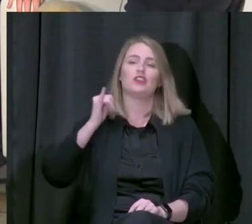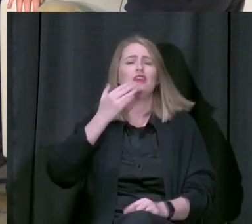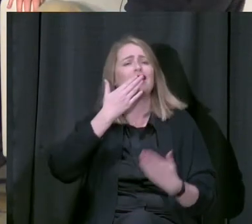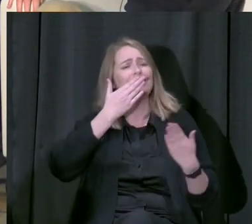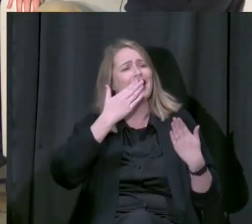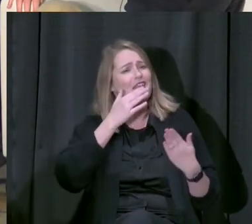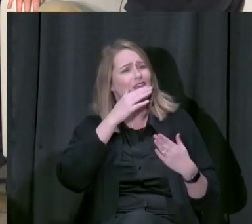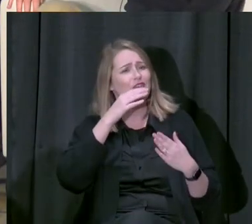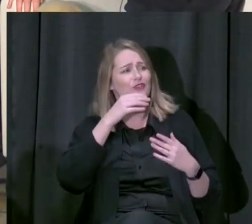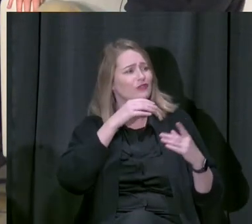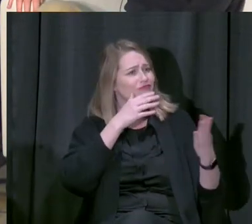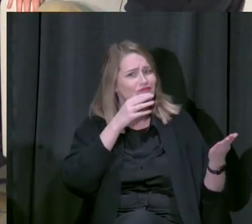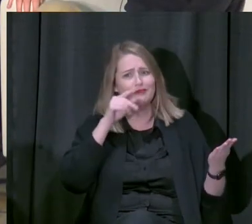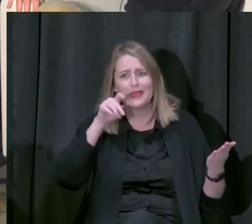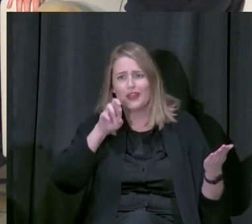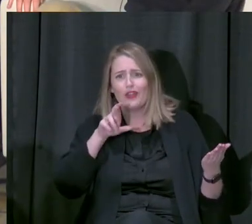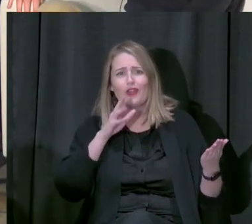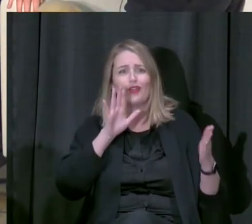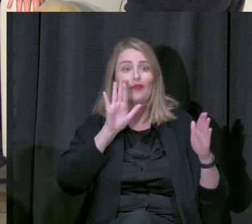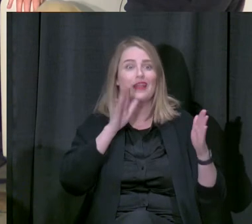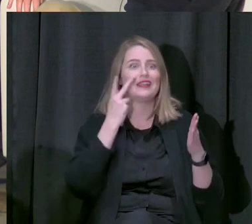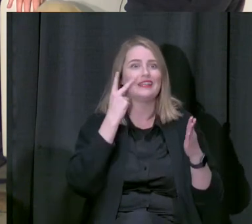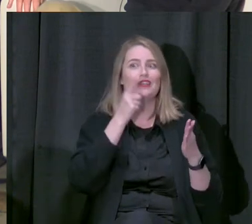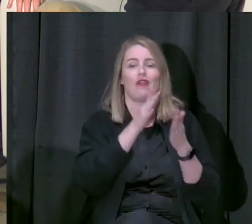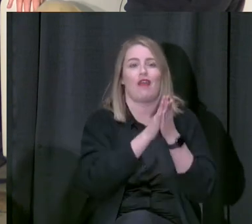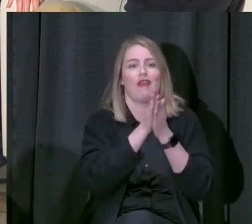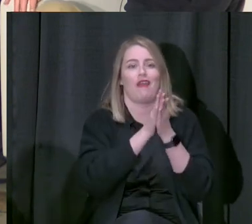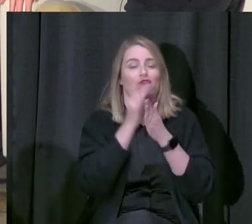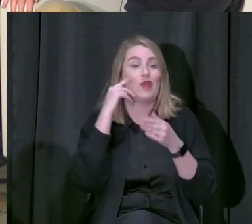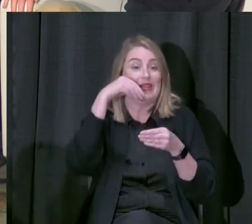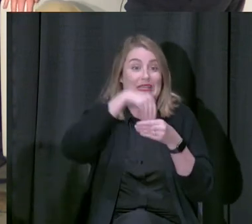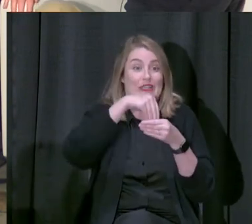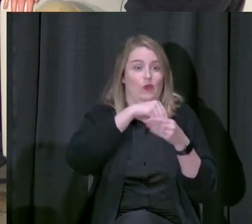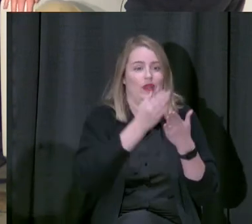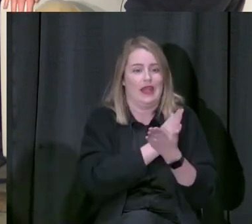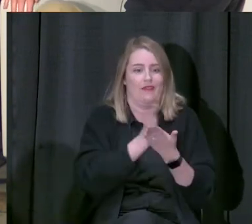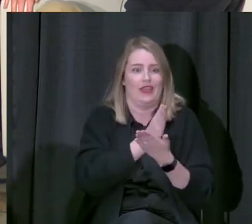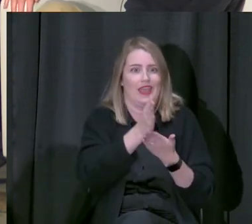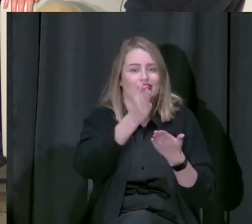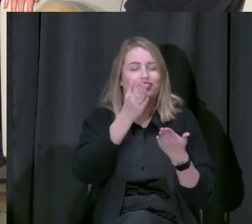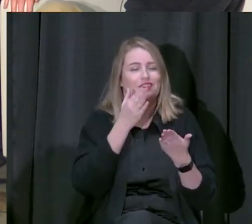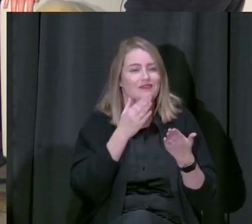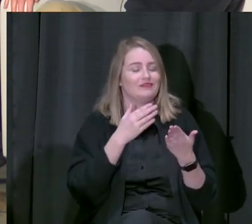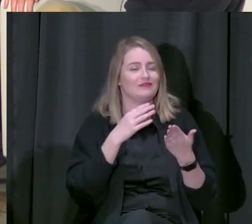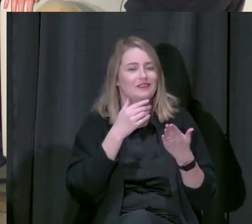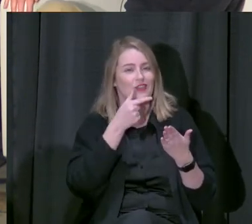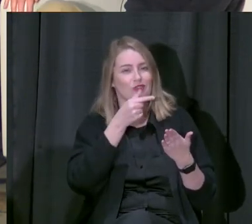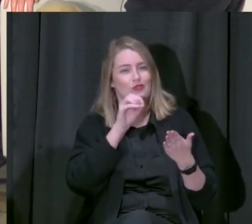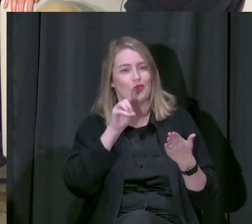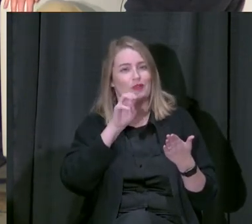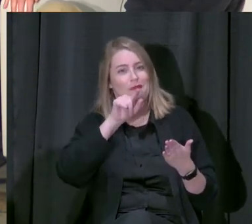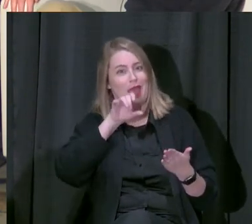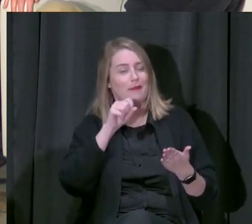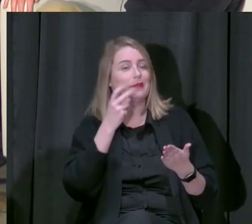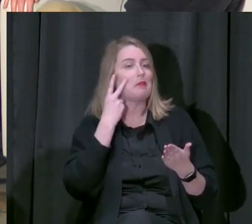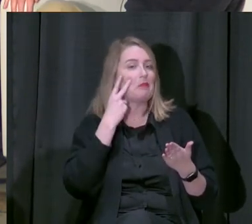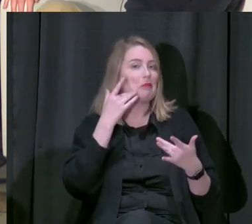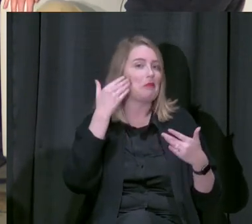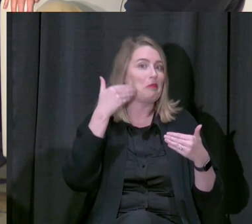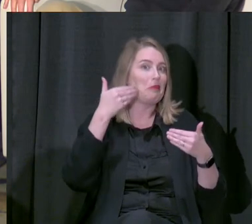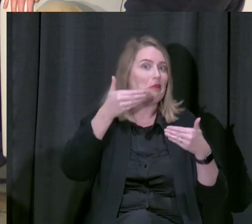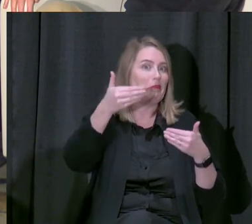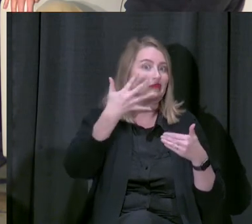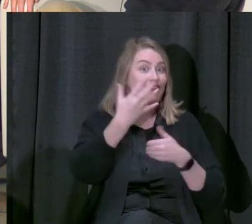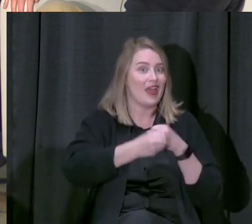And also great to see all the enthusiasm for indoor navigation, and we'll definitely be following what Good Maps is up to over the coming, the